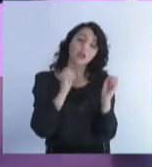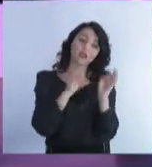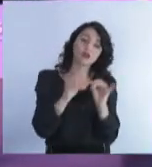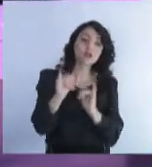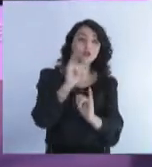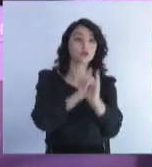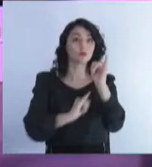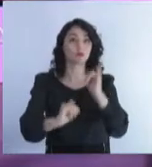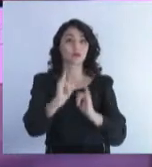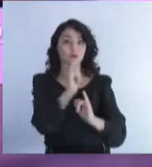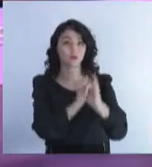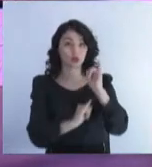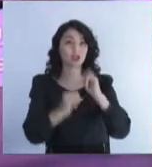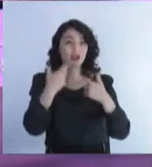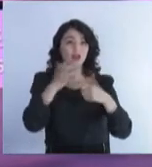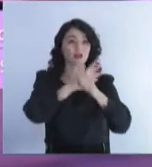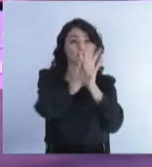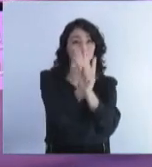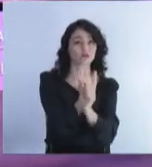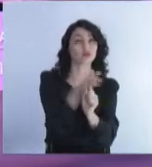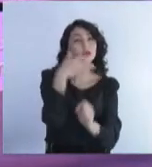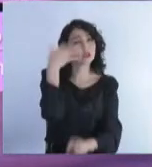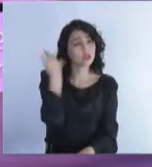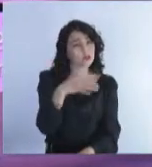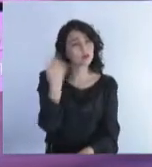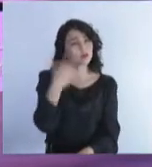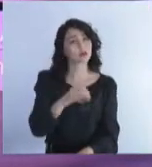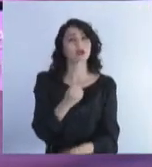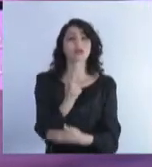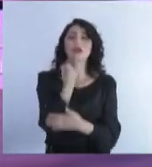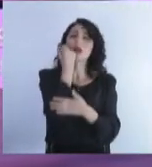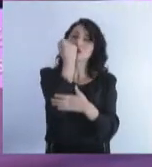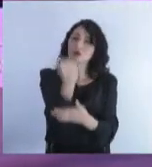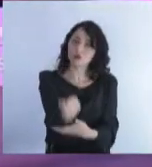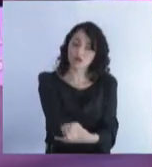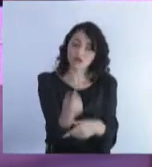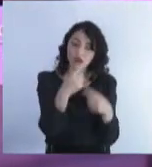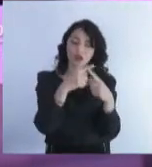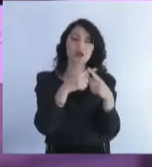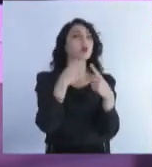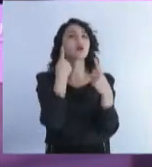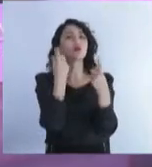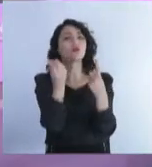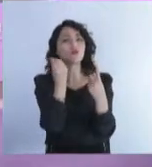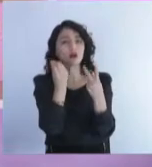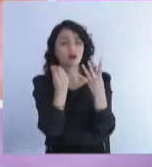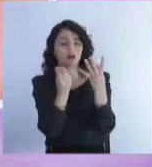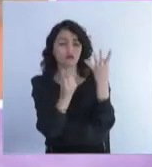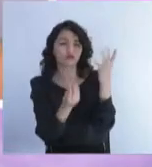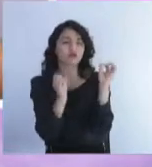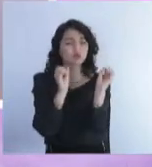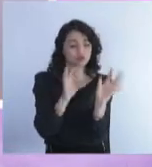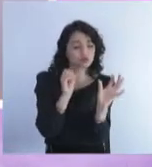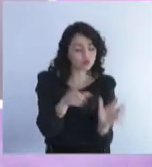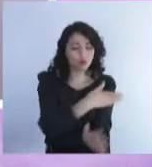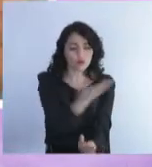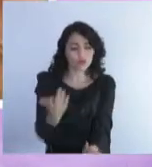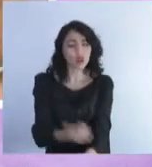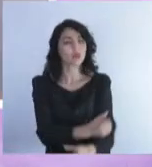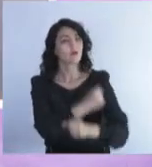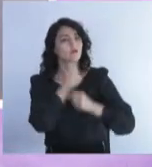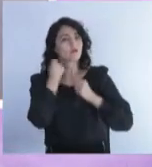virtual education, it's particularly important to have these lessons continue so that we